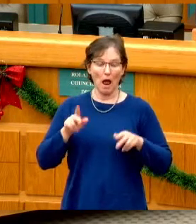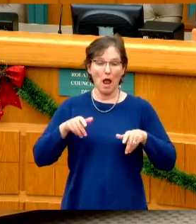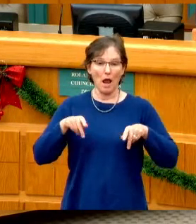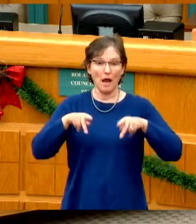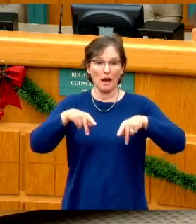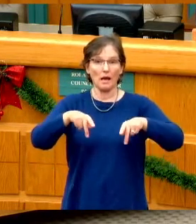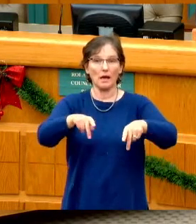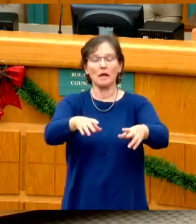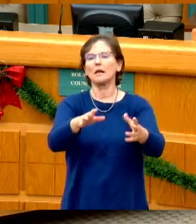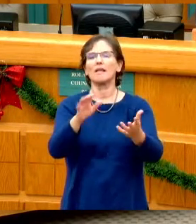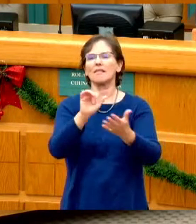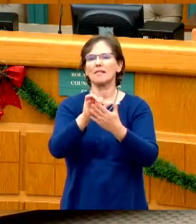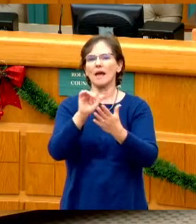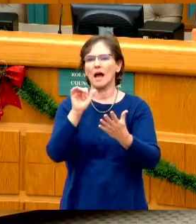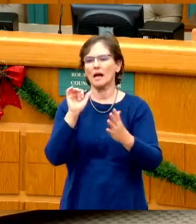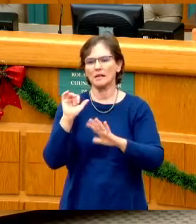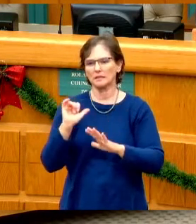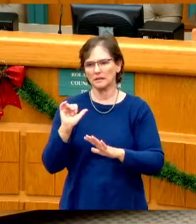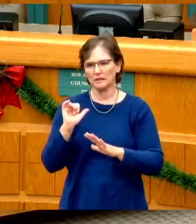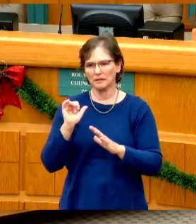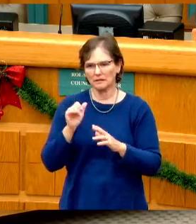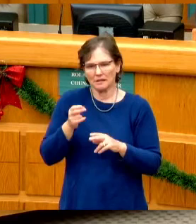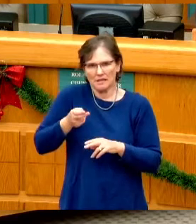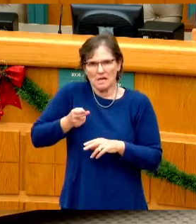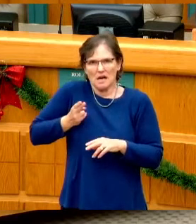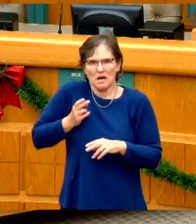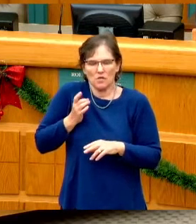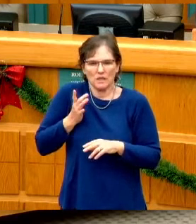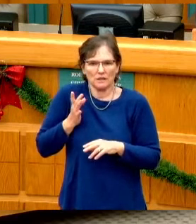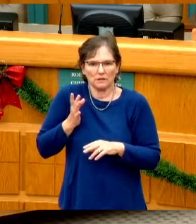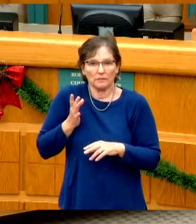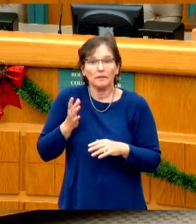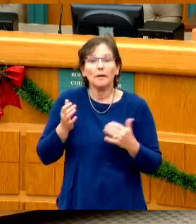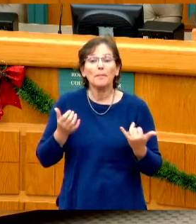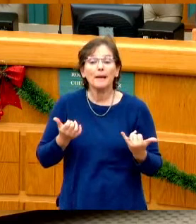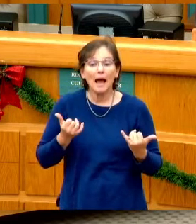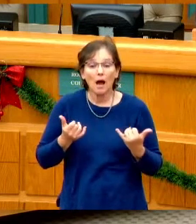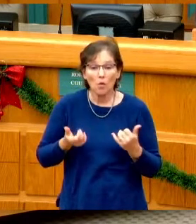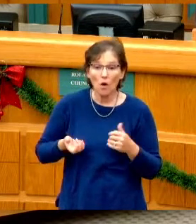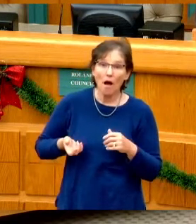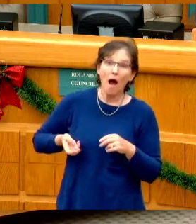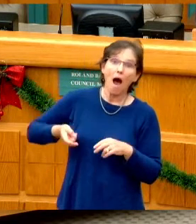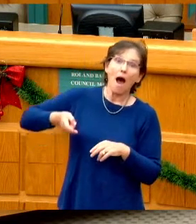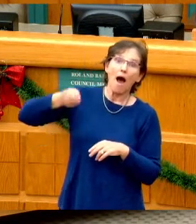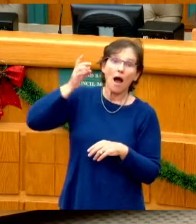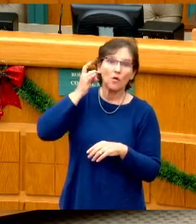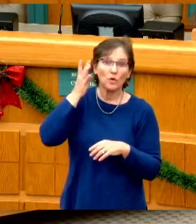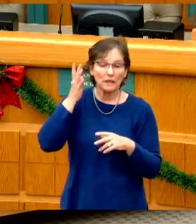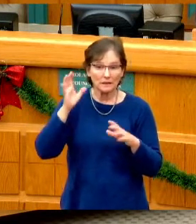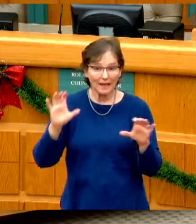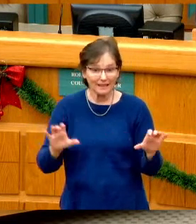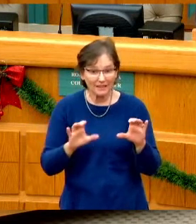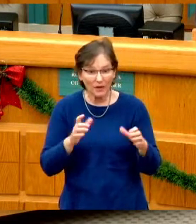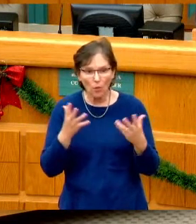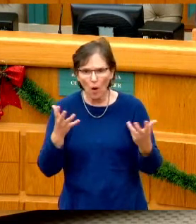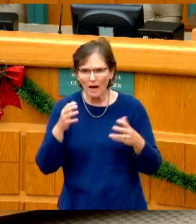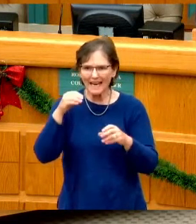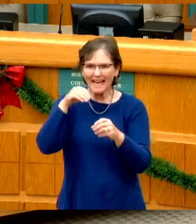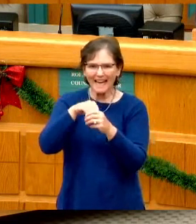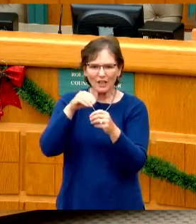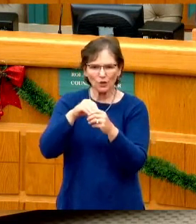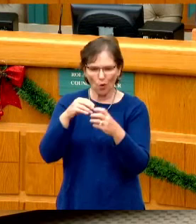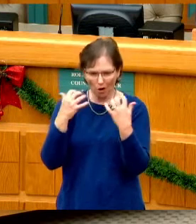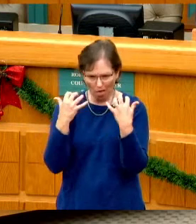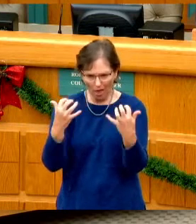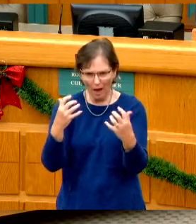For high-risk activities, that's attending a large indoor gathering with singing and a lot of activities. Also high risk